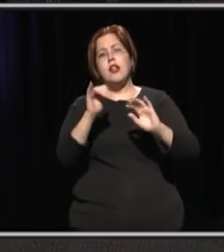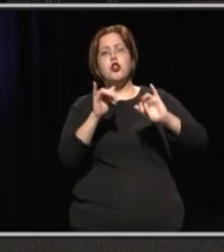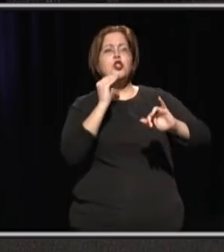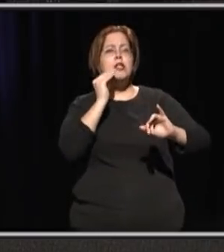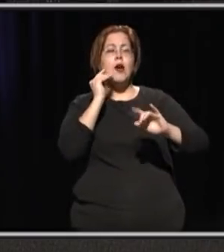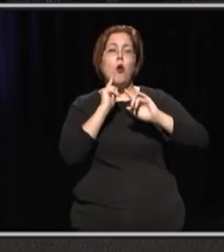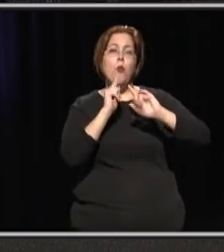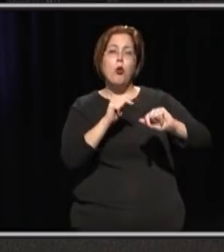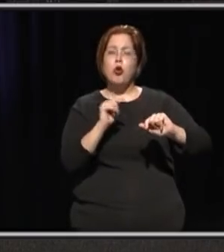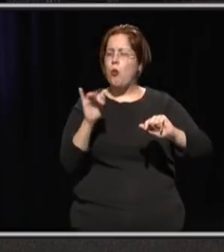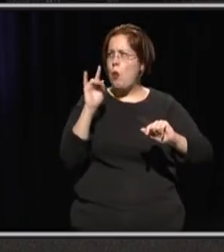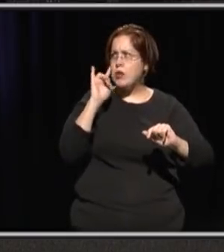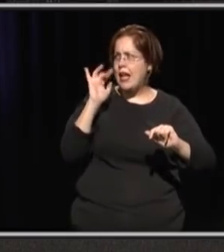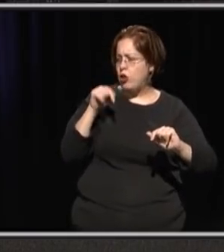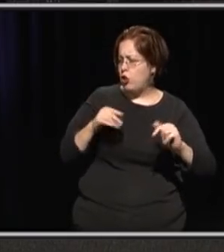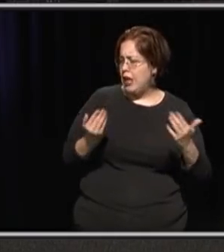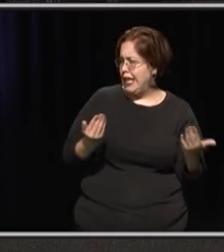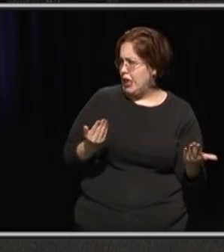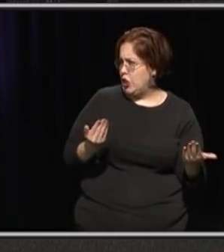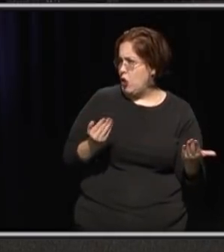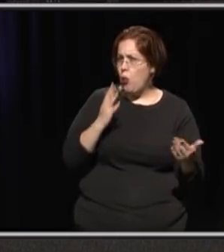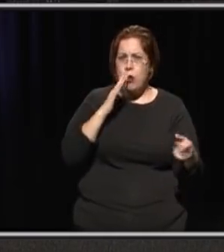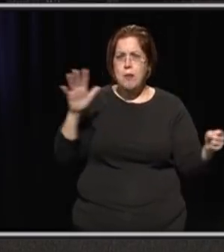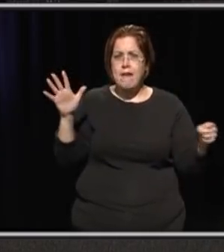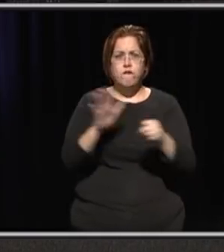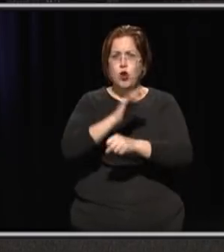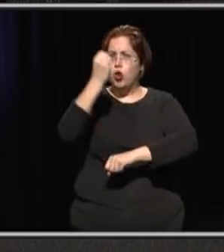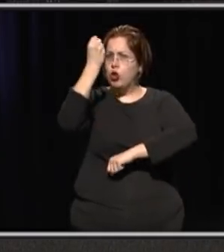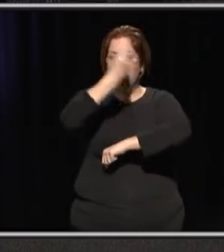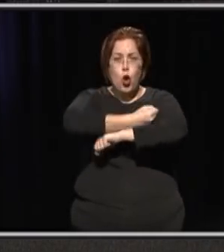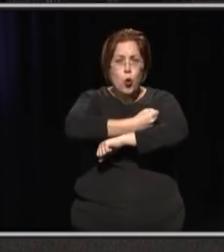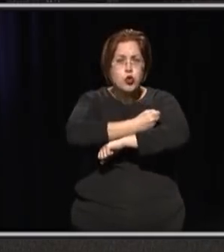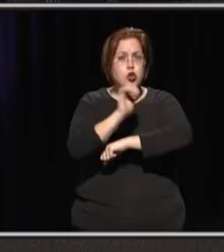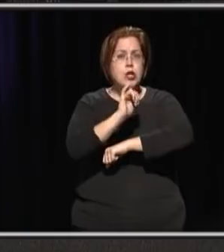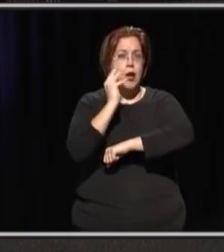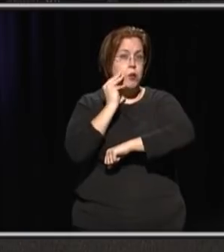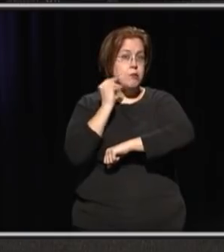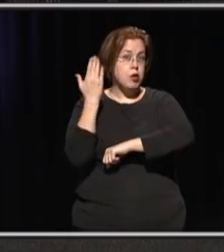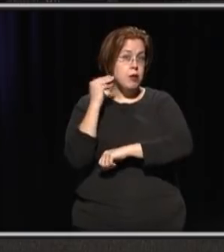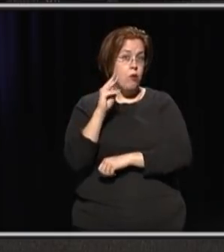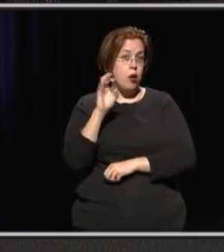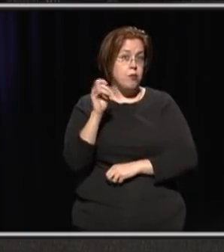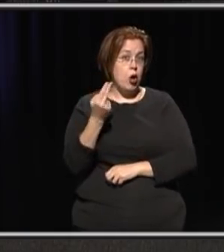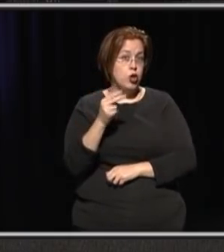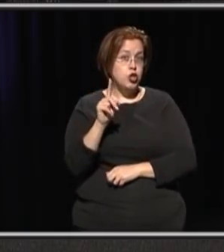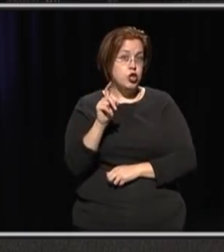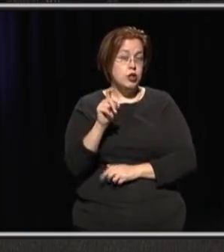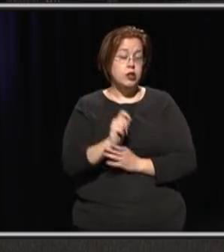what would that look like in Bexar County? Would it be a full closure such as the one in March?